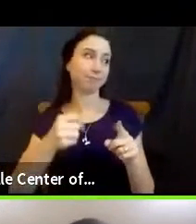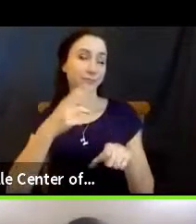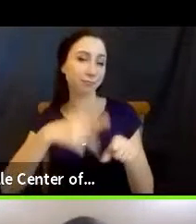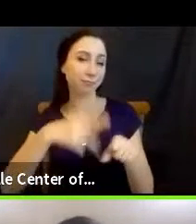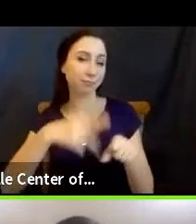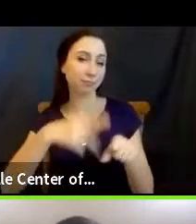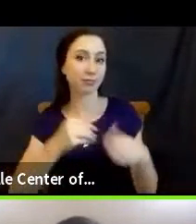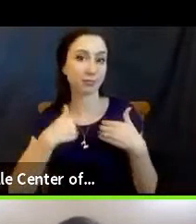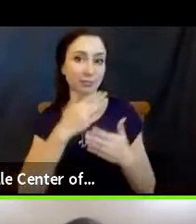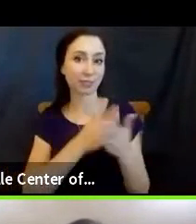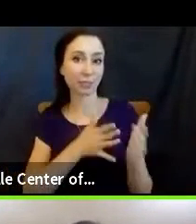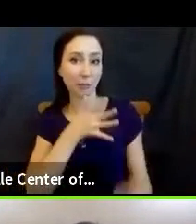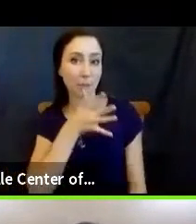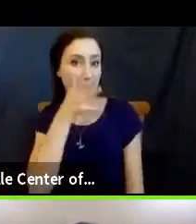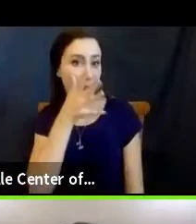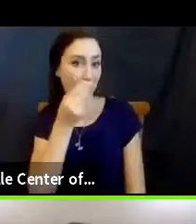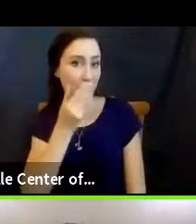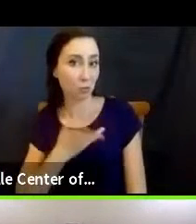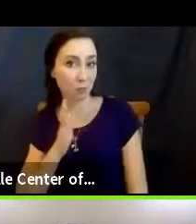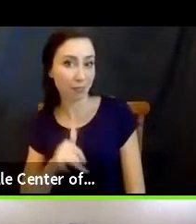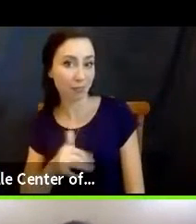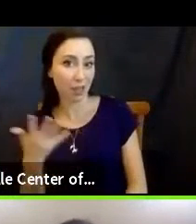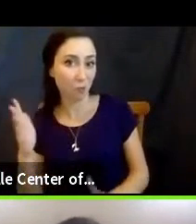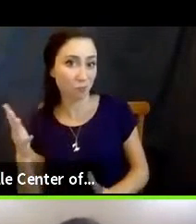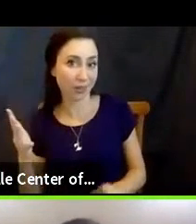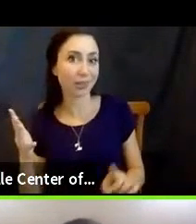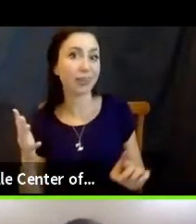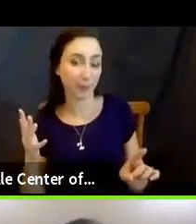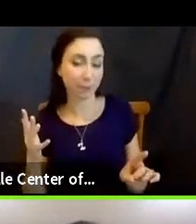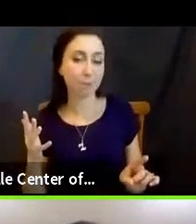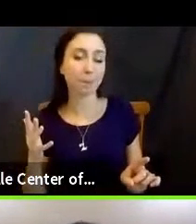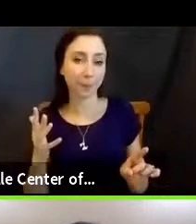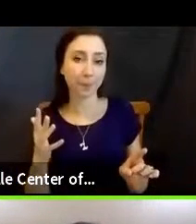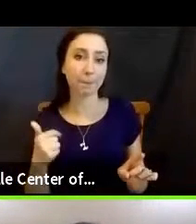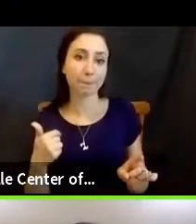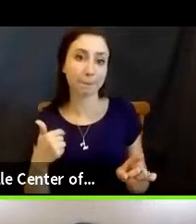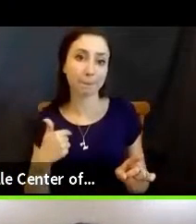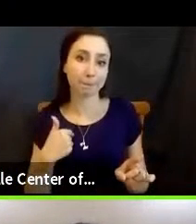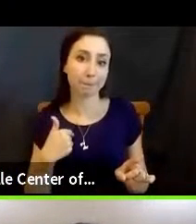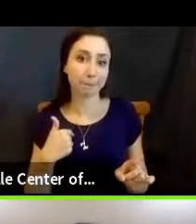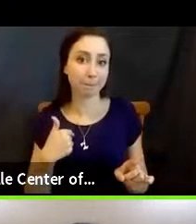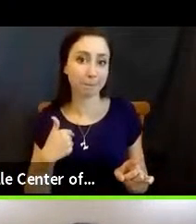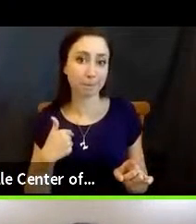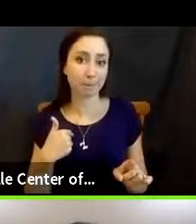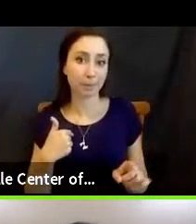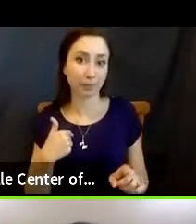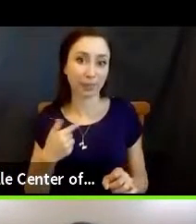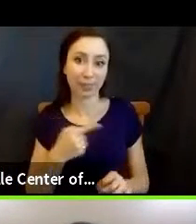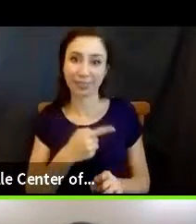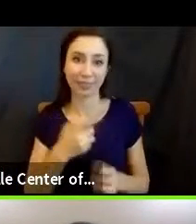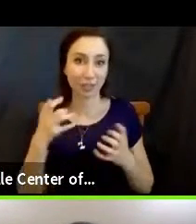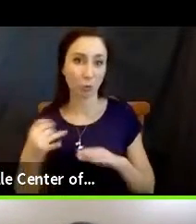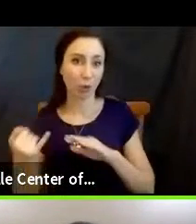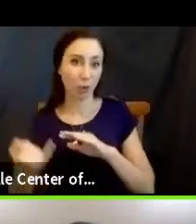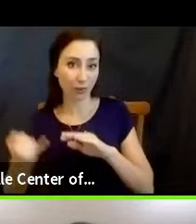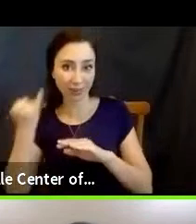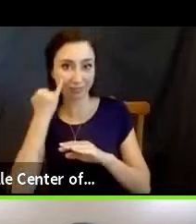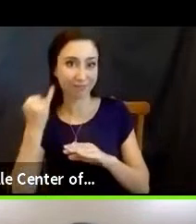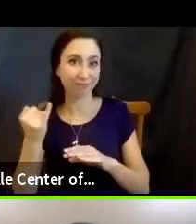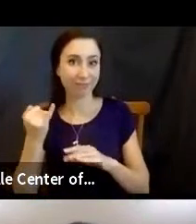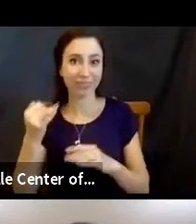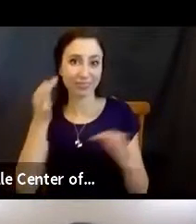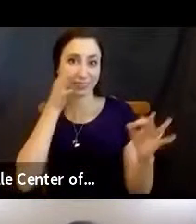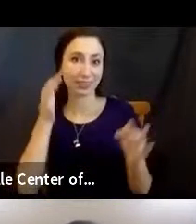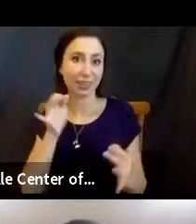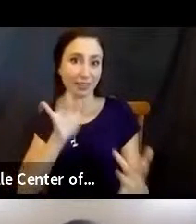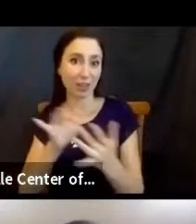some parents tell me that, and they don't like being quarantined for 14 days if they're considered a contact. So